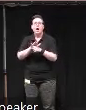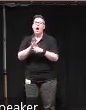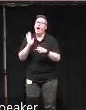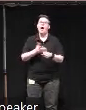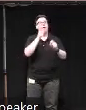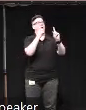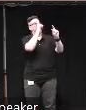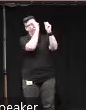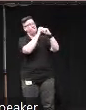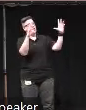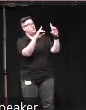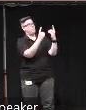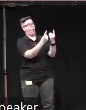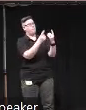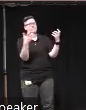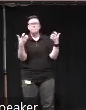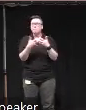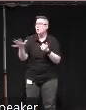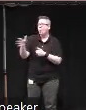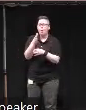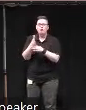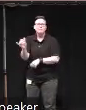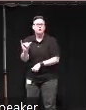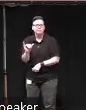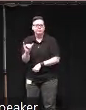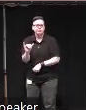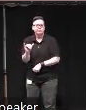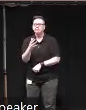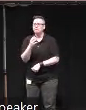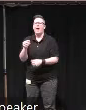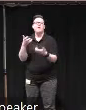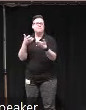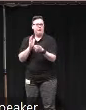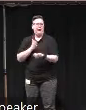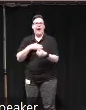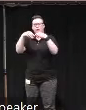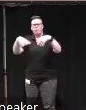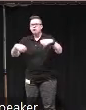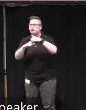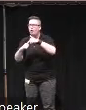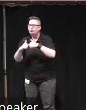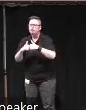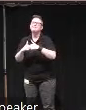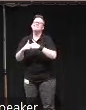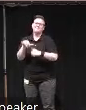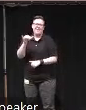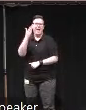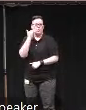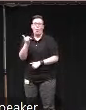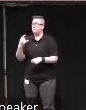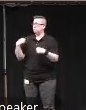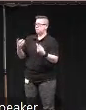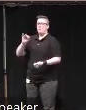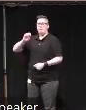in line with everybody's career and divisional structures and etc. And that is why since